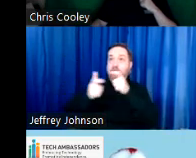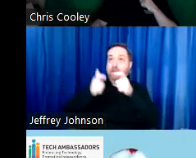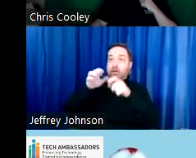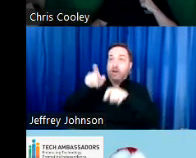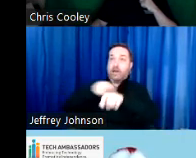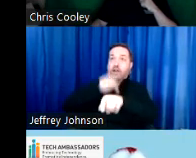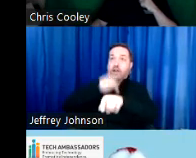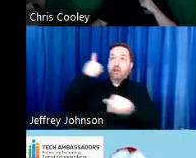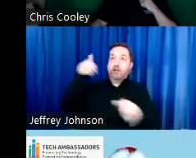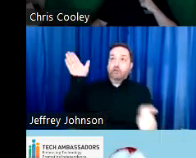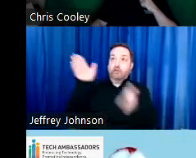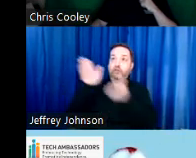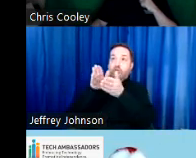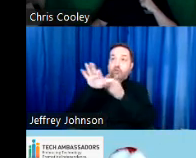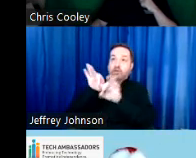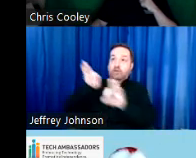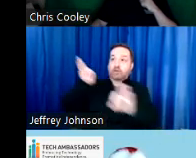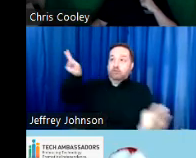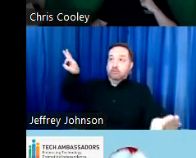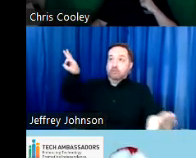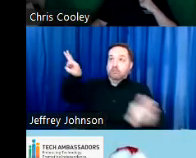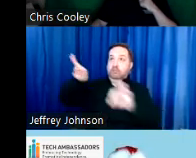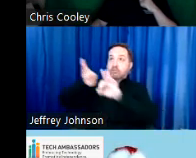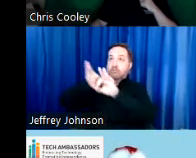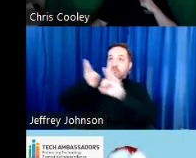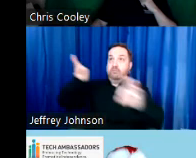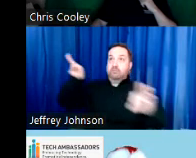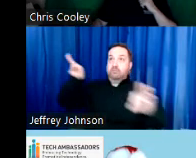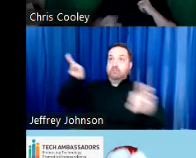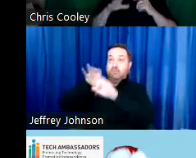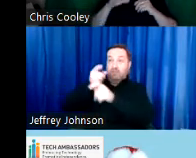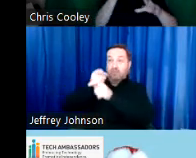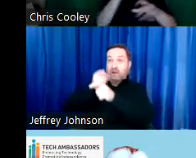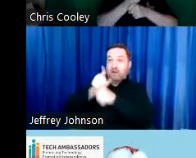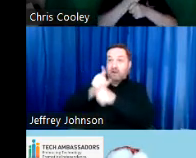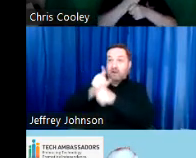it shorter or longer. Is that right?